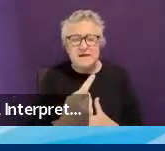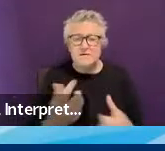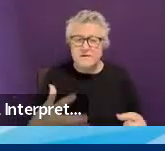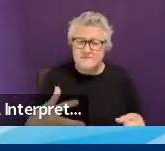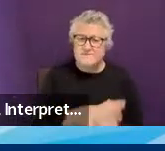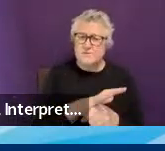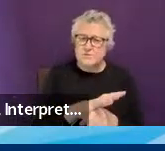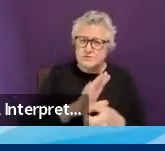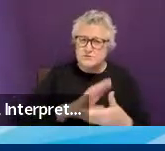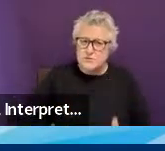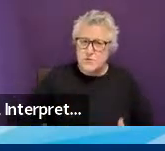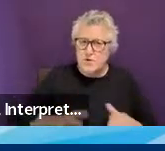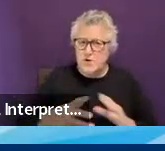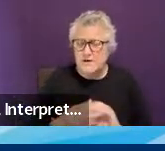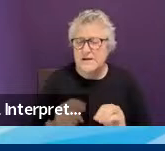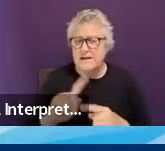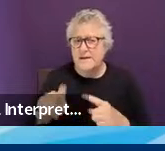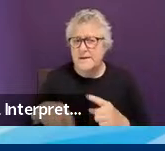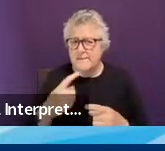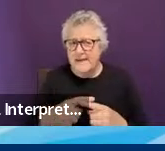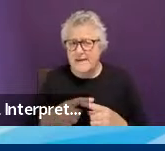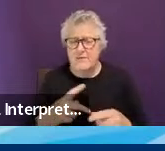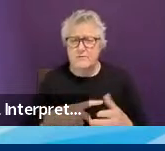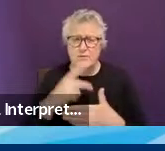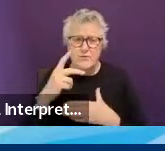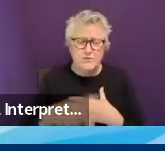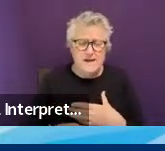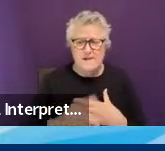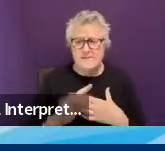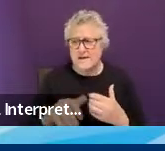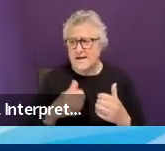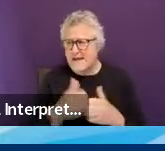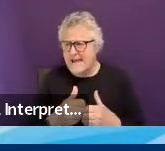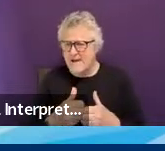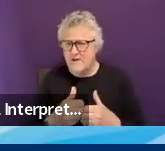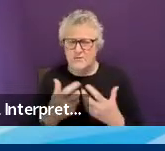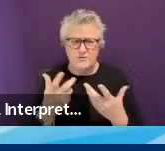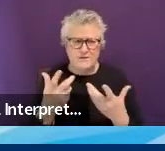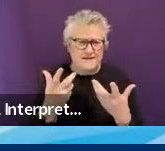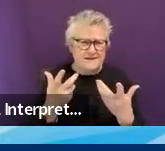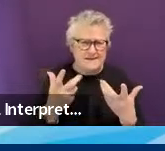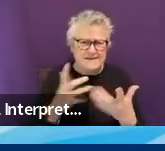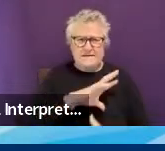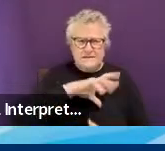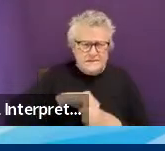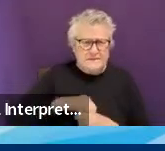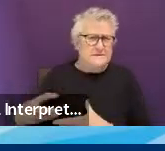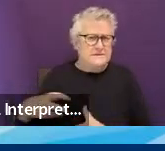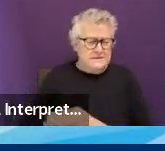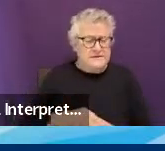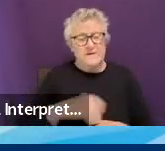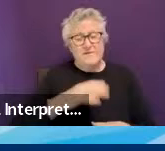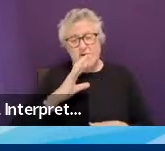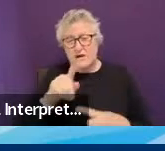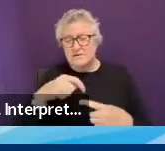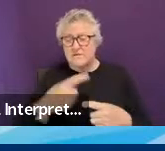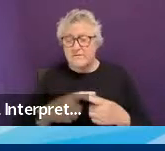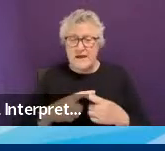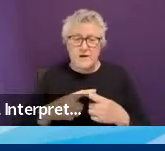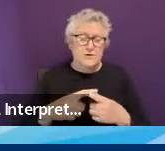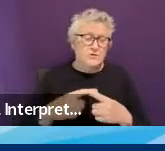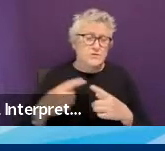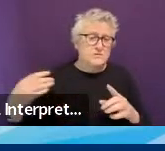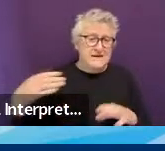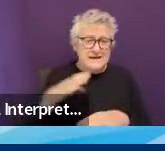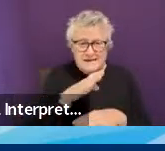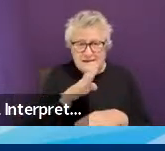the program as a holistic set of options. We've talked about interchanges and transit and aux lanes. And I just want to set up the